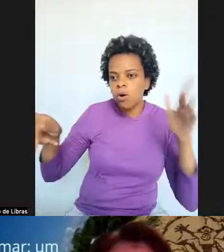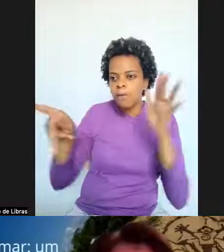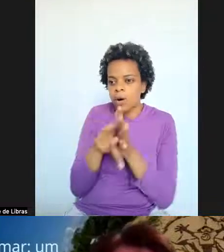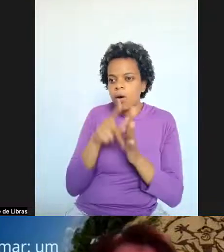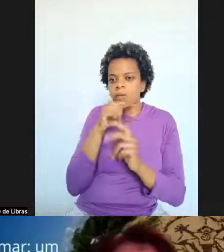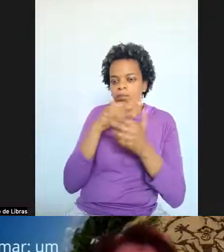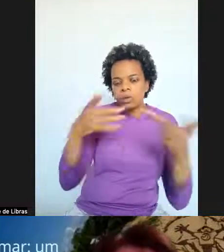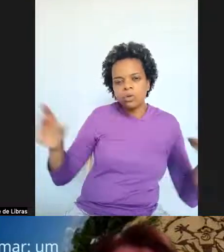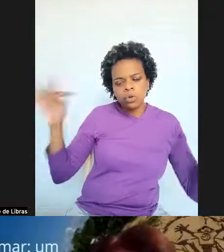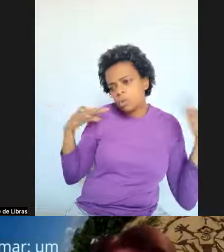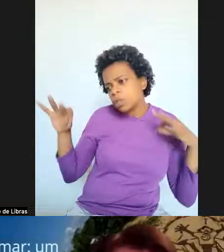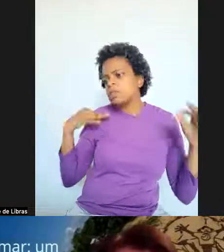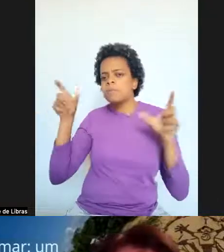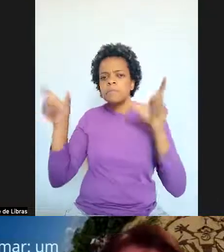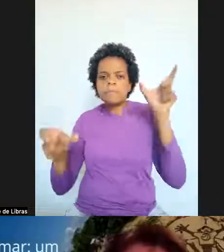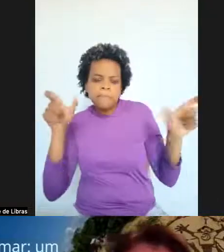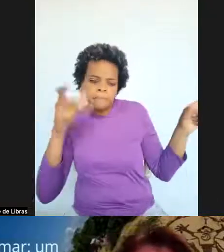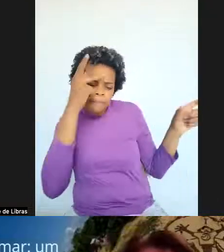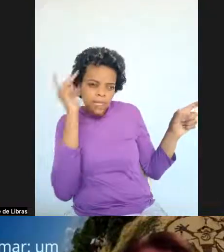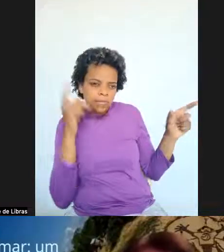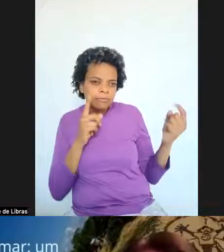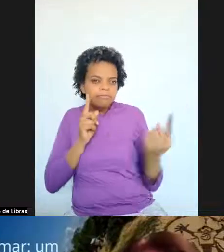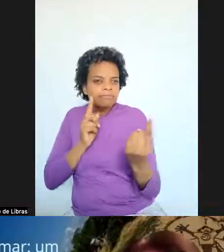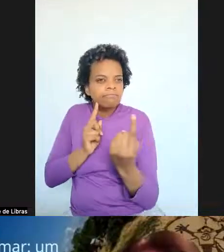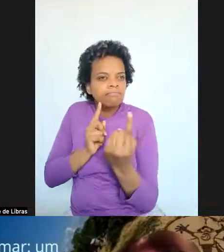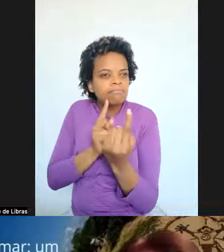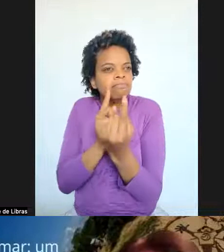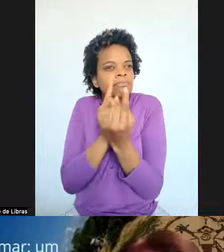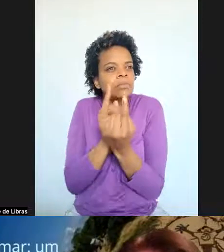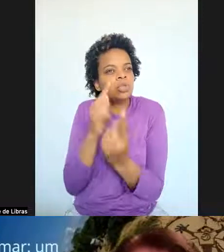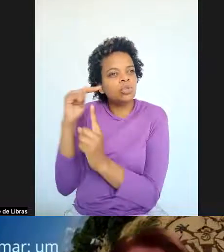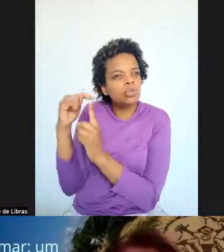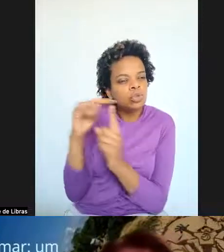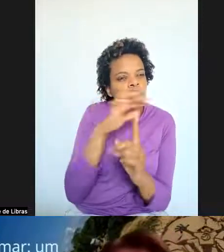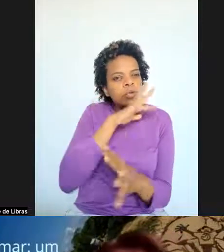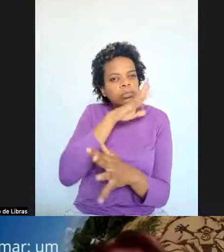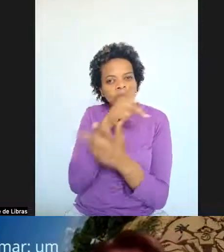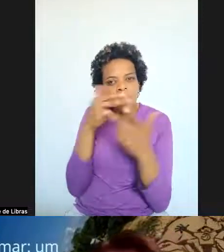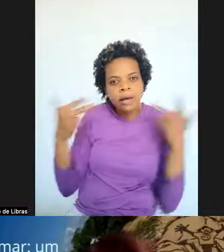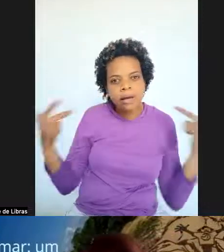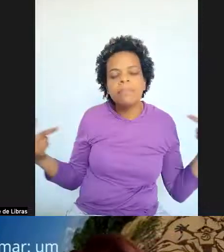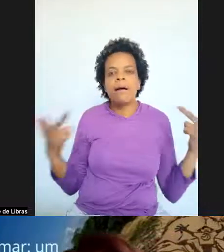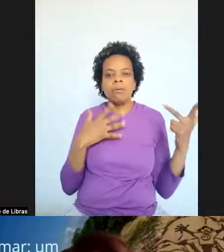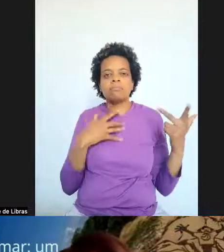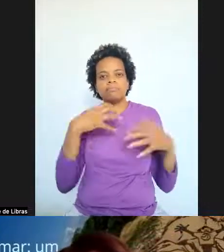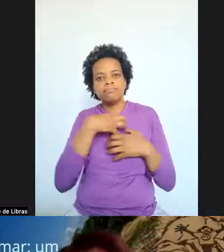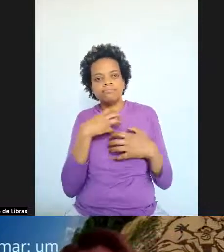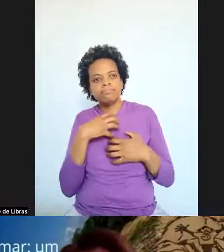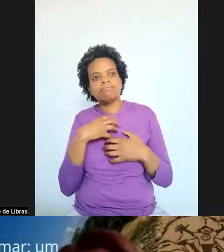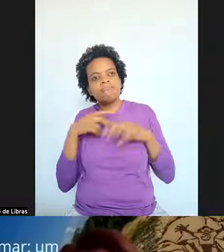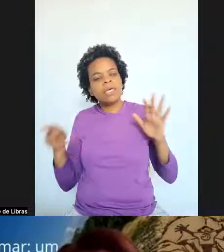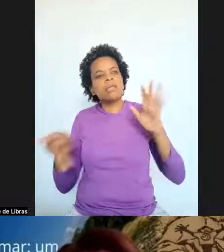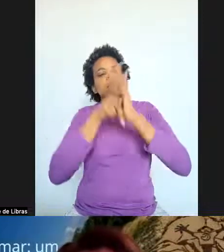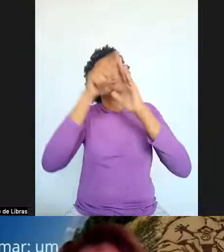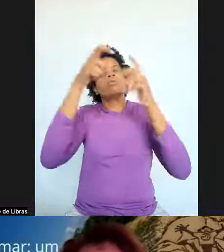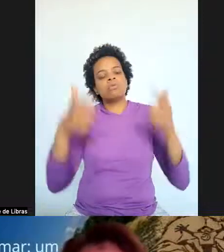spinning dolphin in Fernando de Noronha. So for tourism, these people, they feel closer to these iconic species.